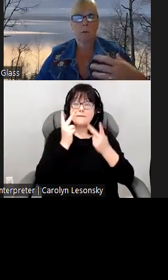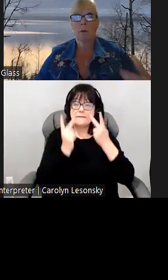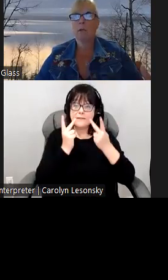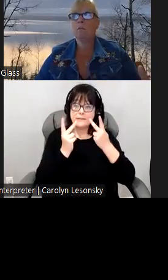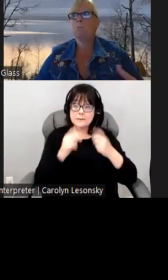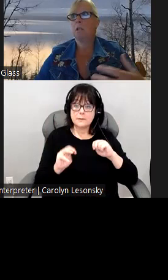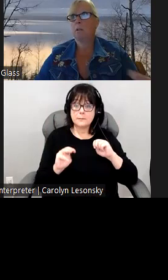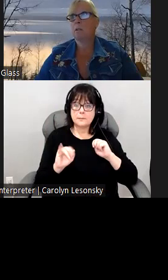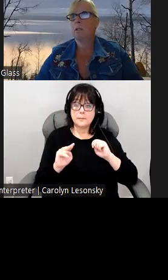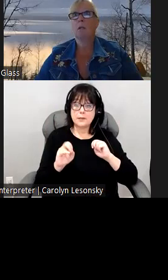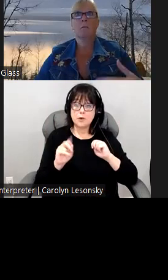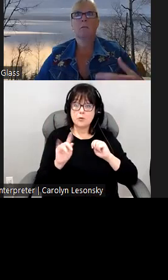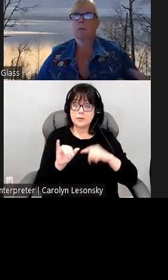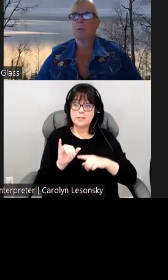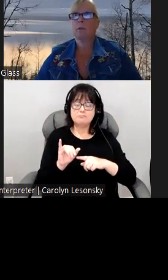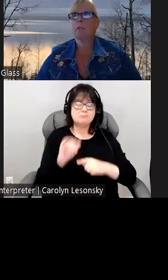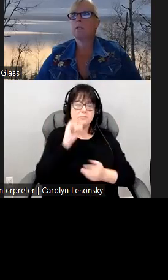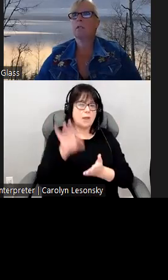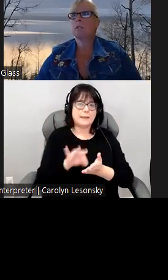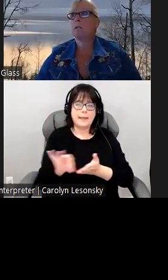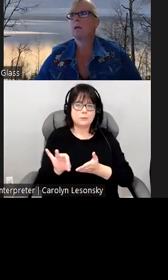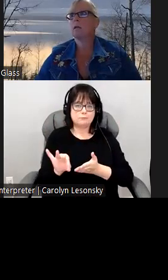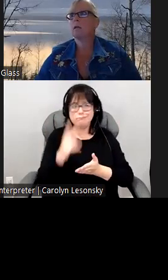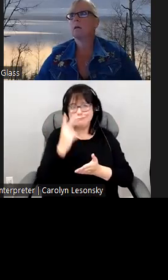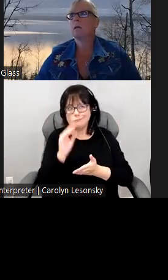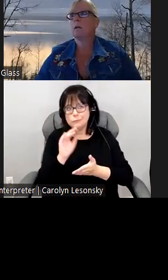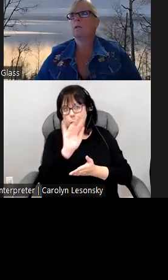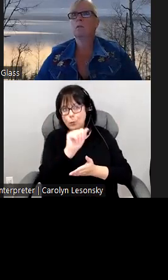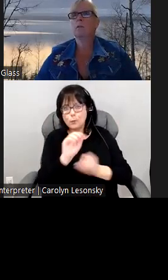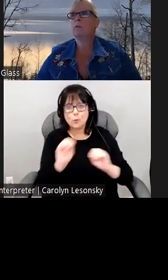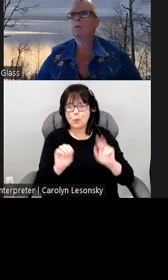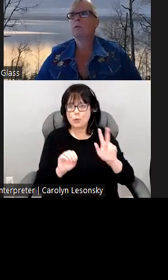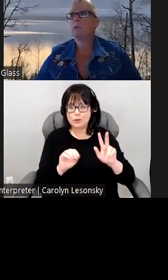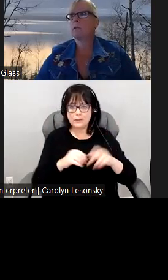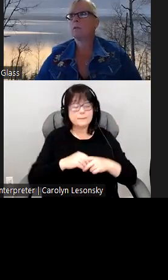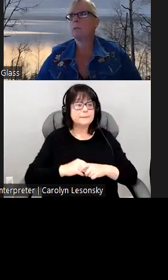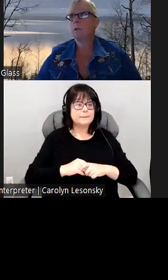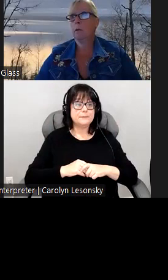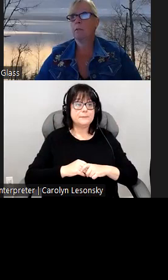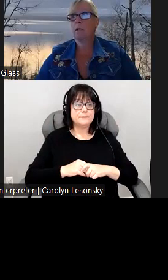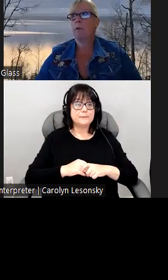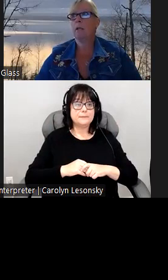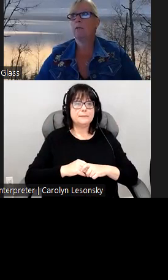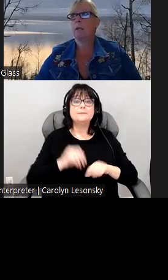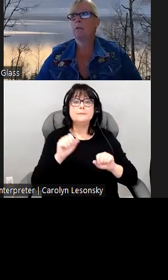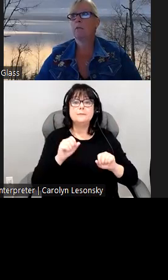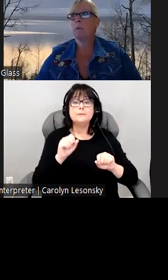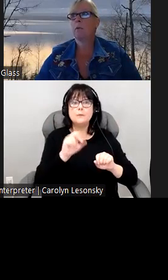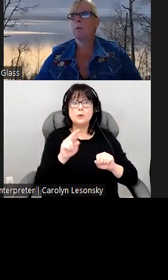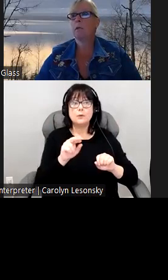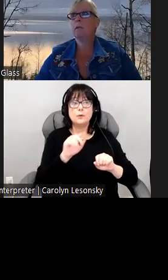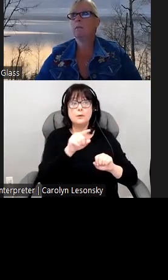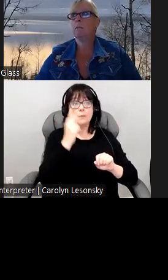they're recorded, and you can see, for example, this agency has 253 people who have self-identified as